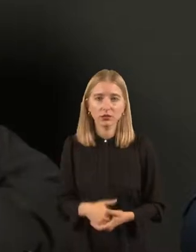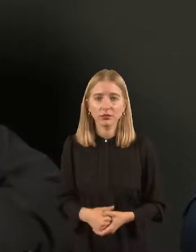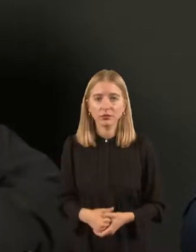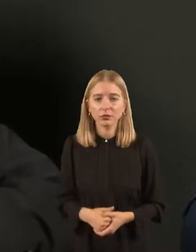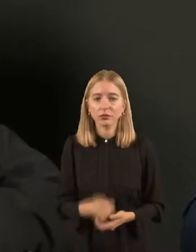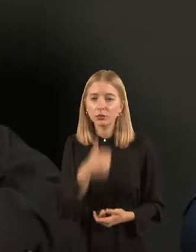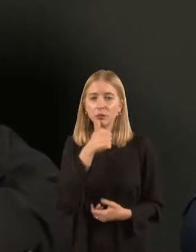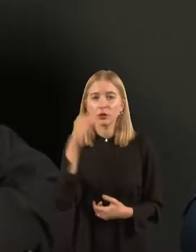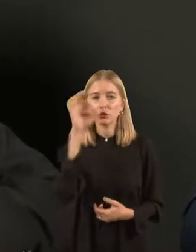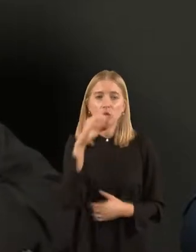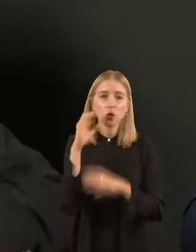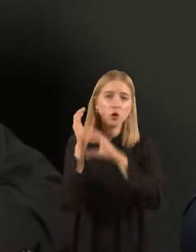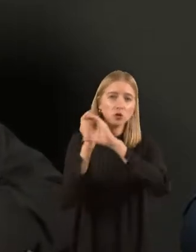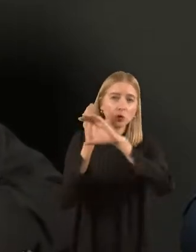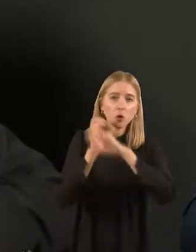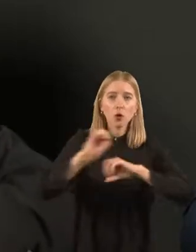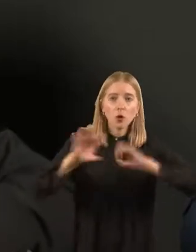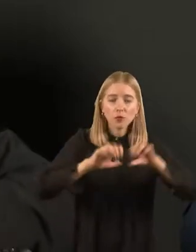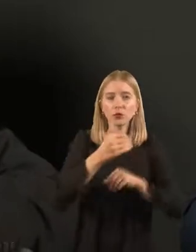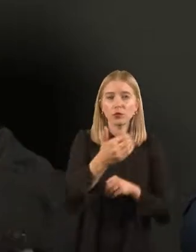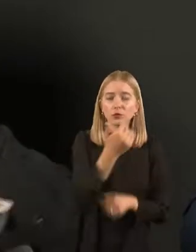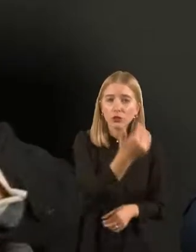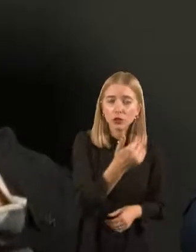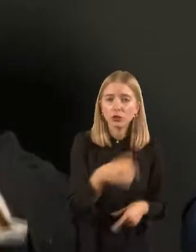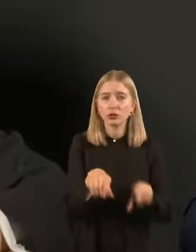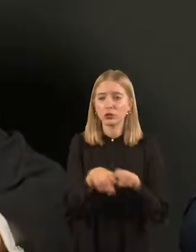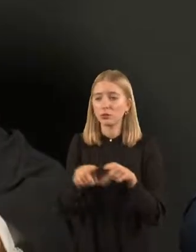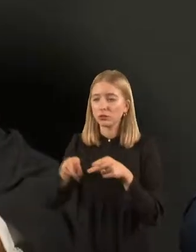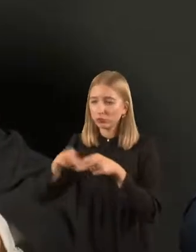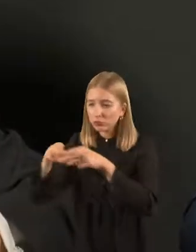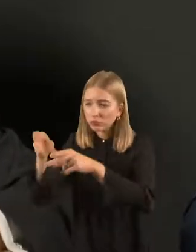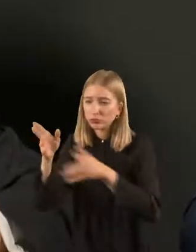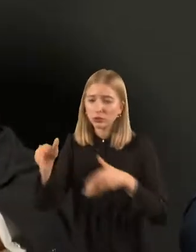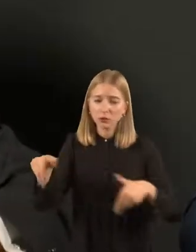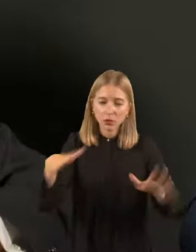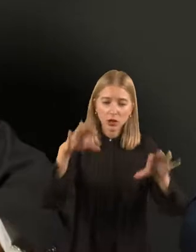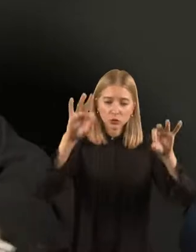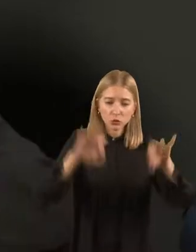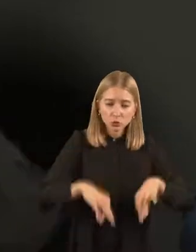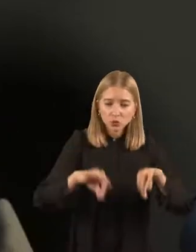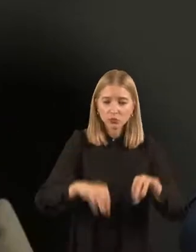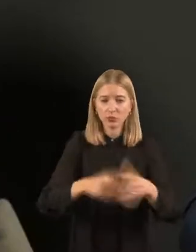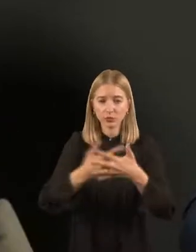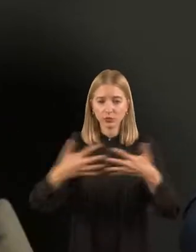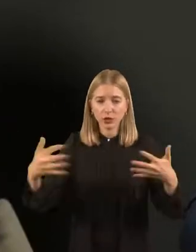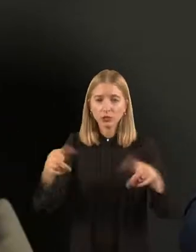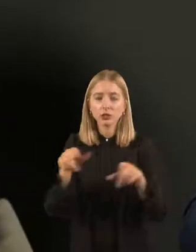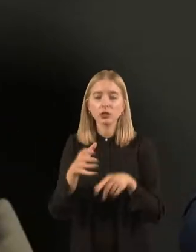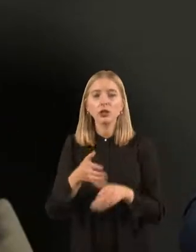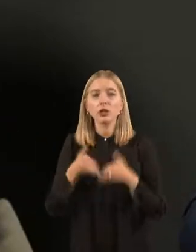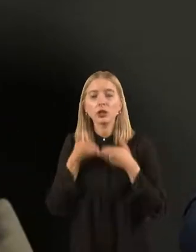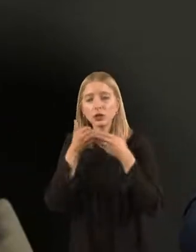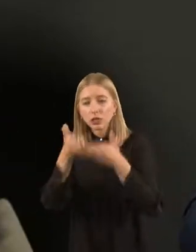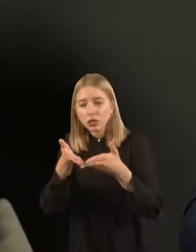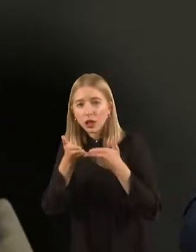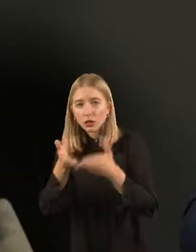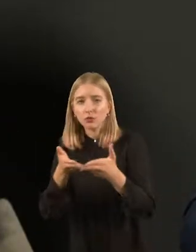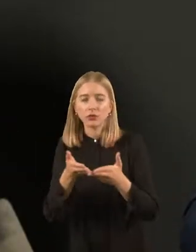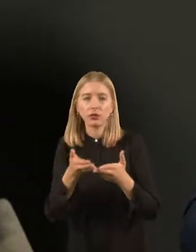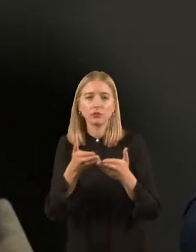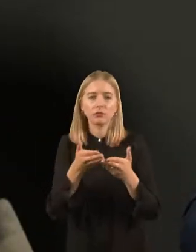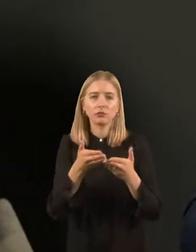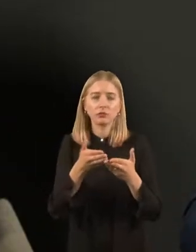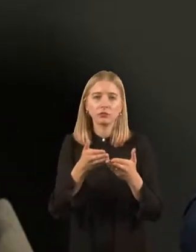transportation. Let me tell you why. Because you have on-road vehicles, diesel vehicles, and off-road diesel machinery